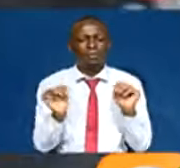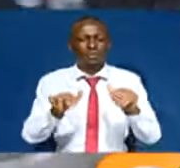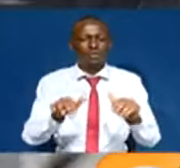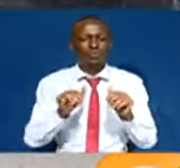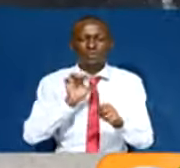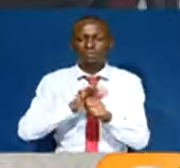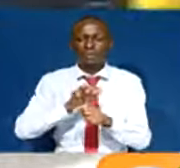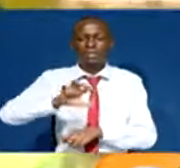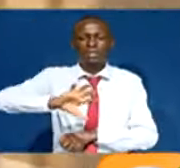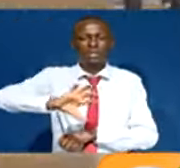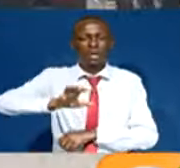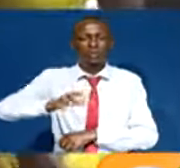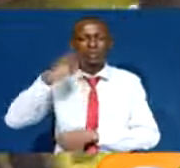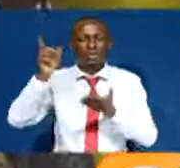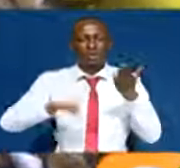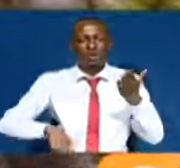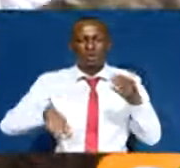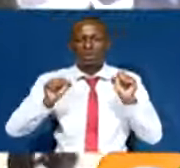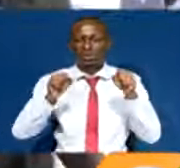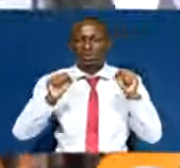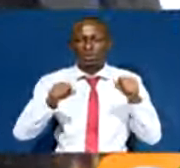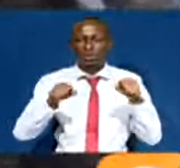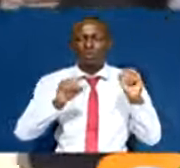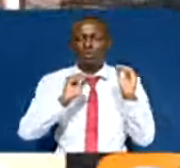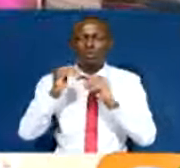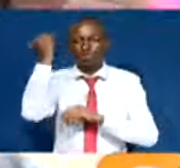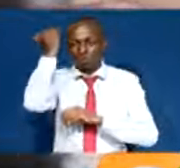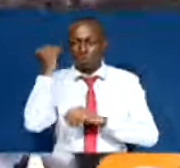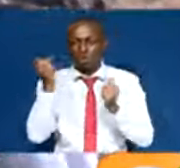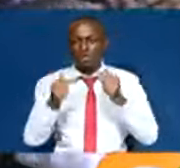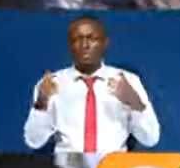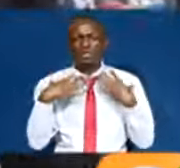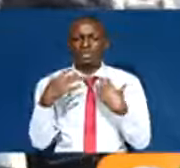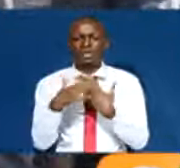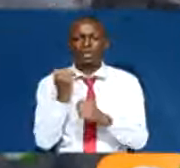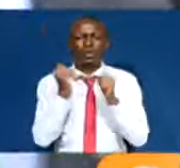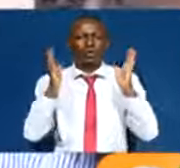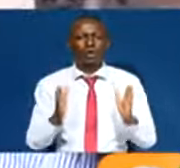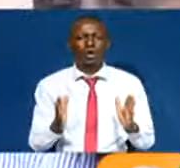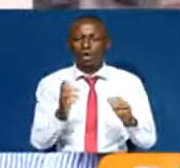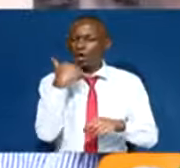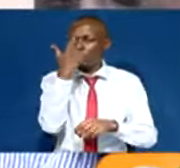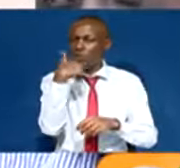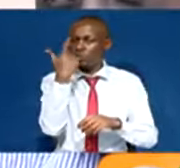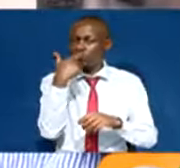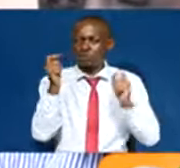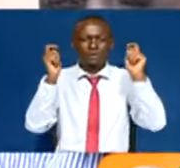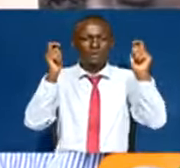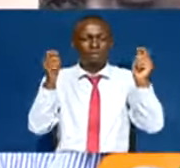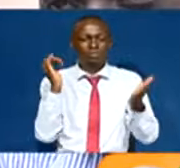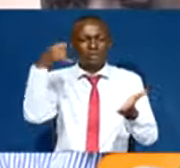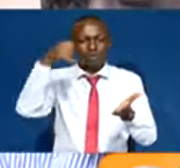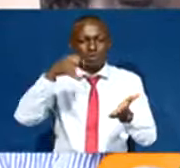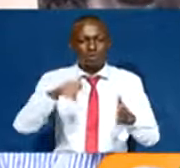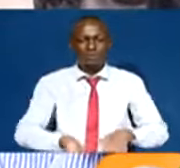counties have already threatened to take action against healthcare workers who are participating in the strike. You cannot threaten a frog that lives in the